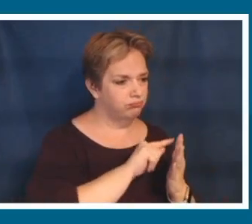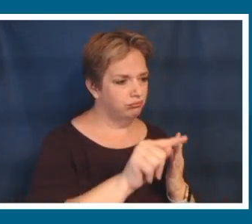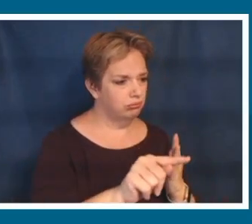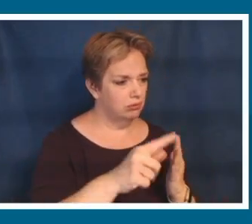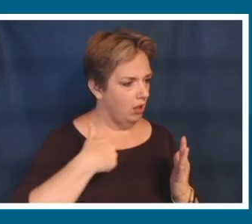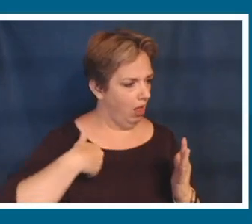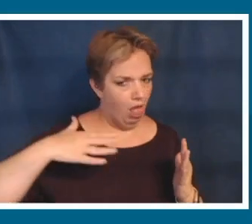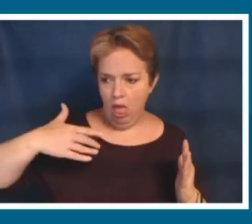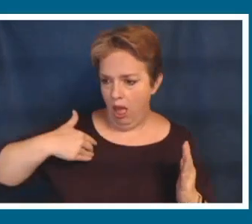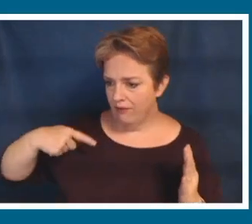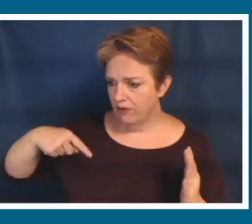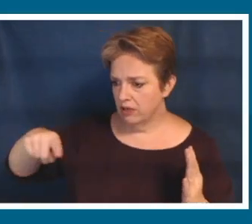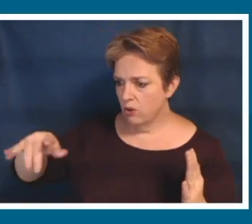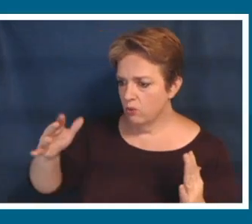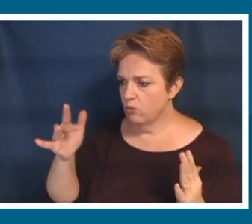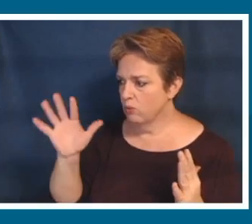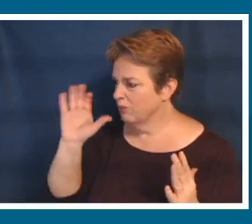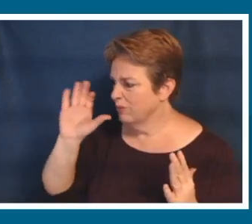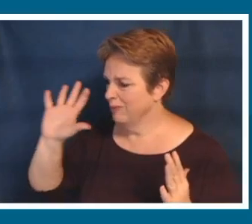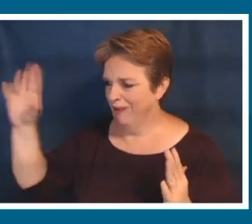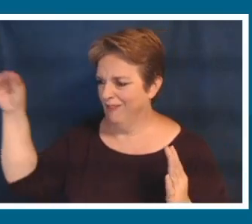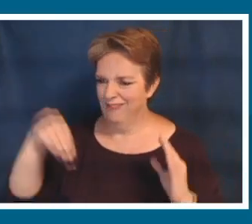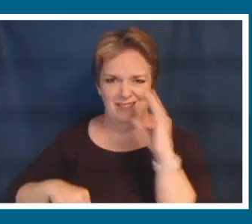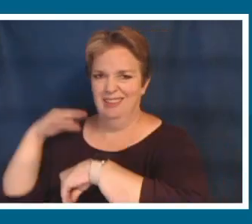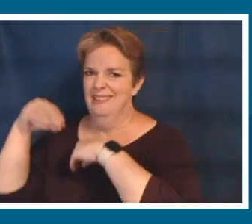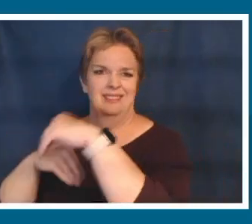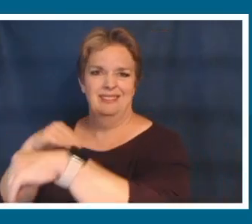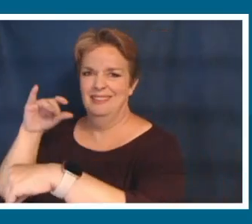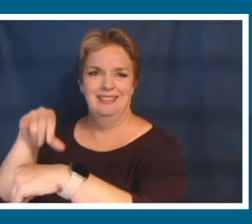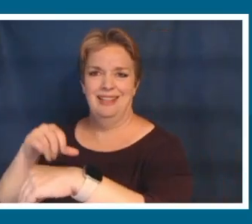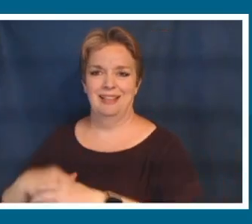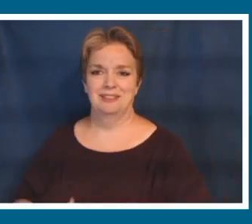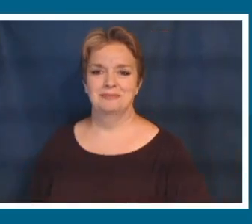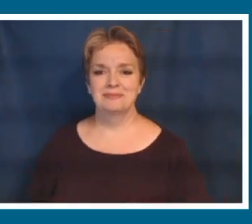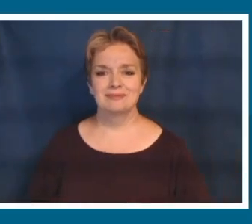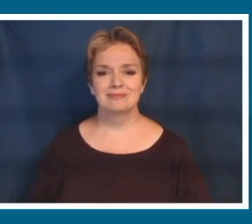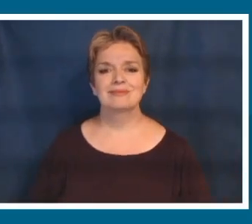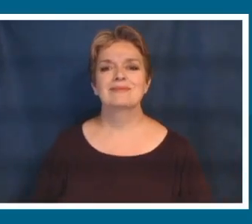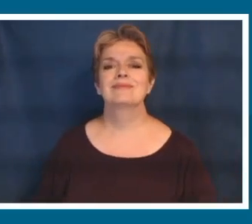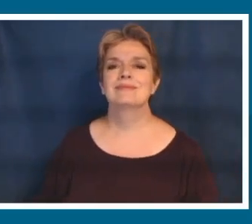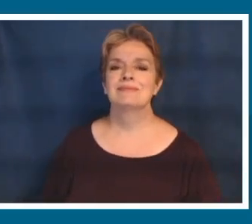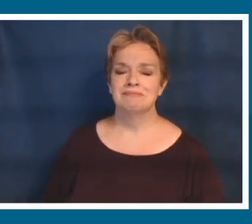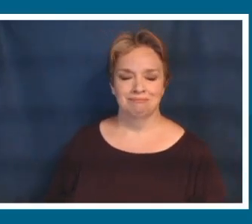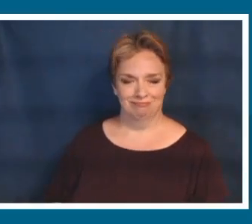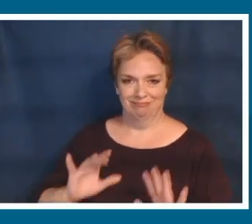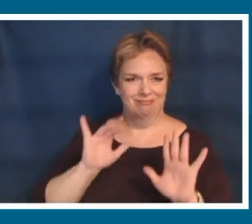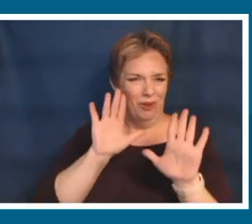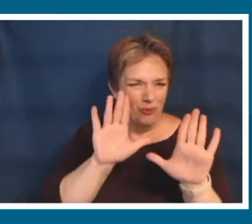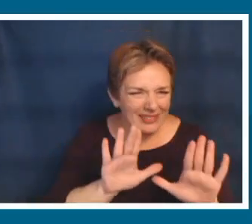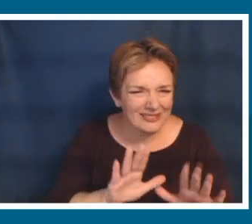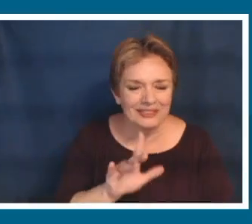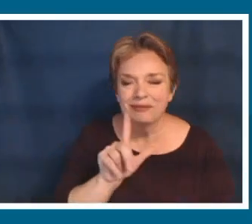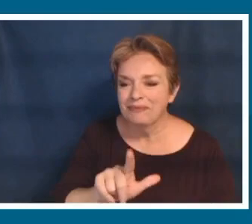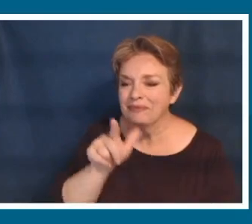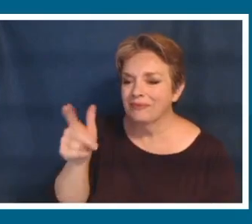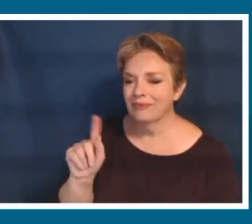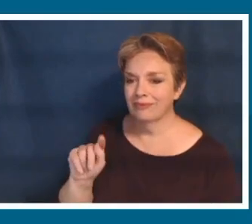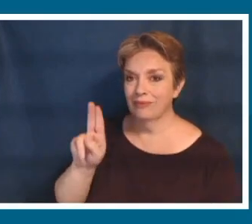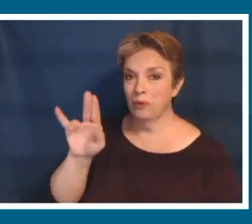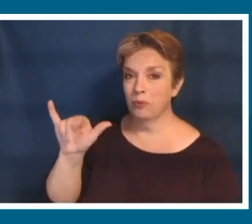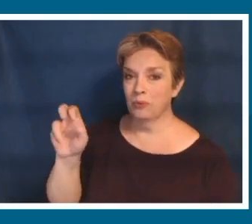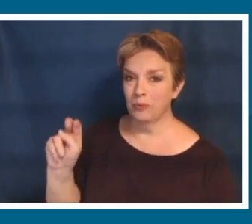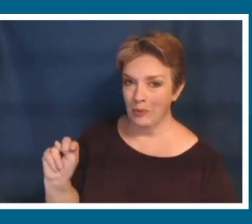Marvelous. Tuyen, how about you? Why are primary source combinations, materials from different collections and